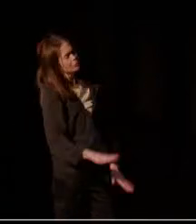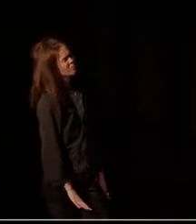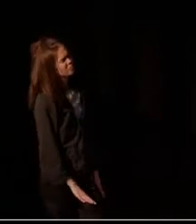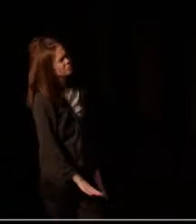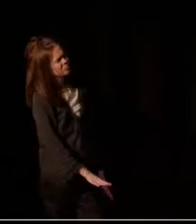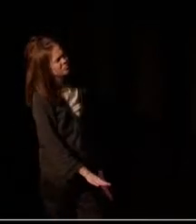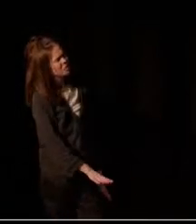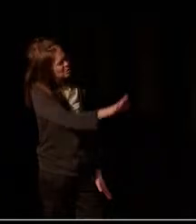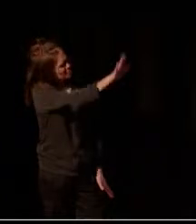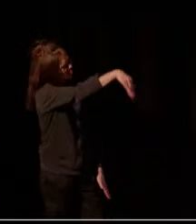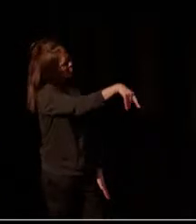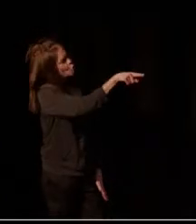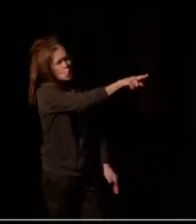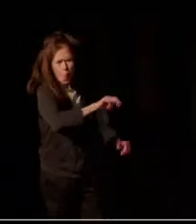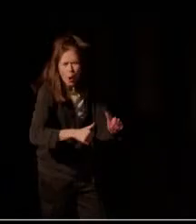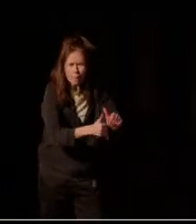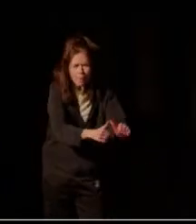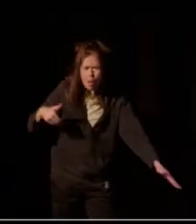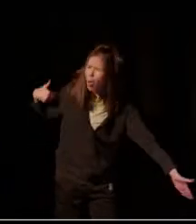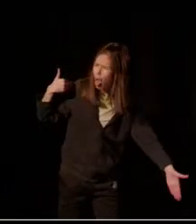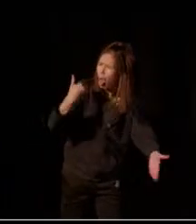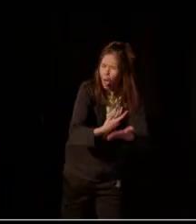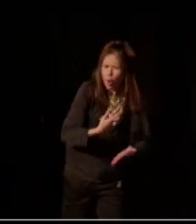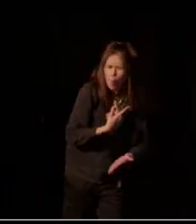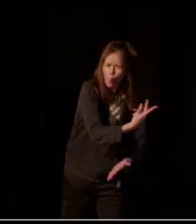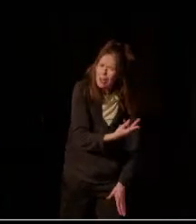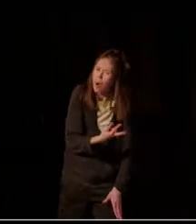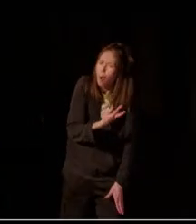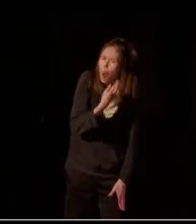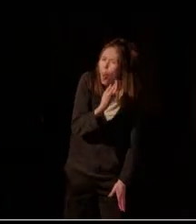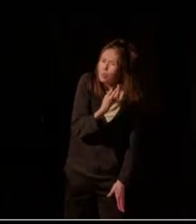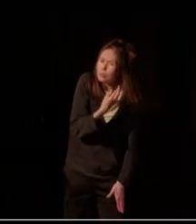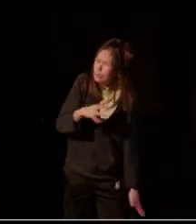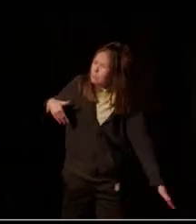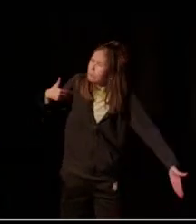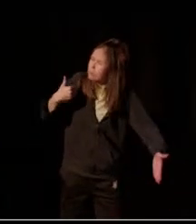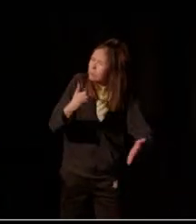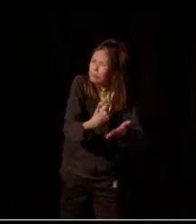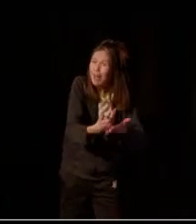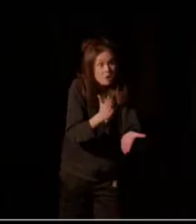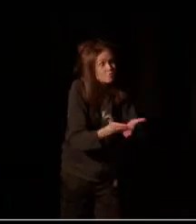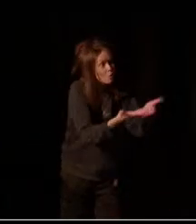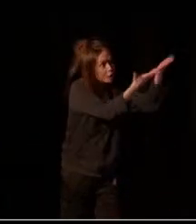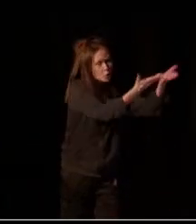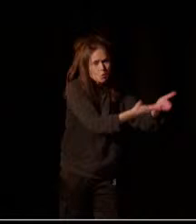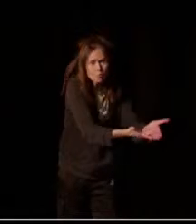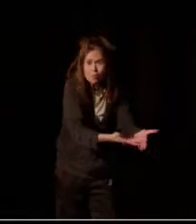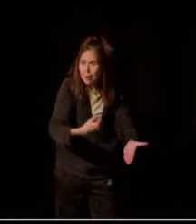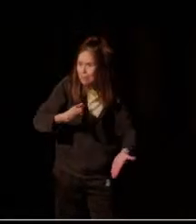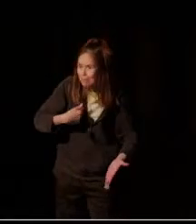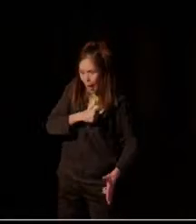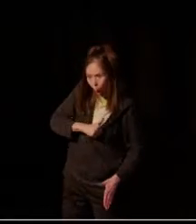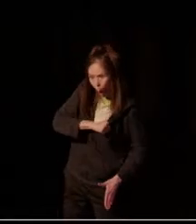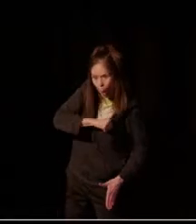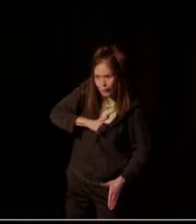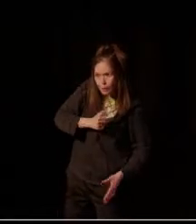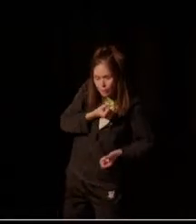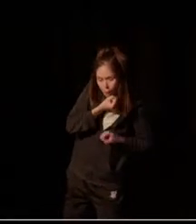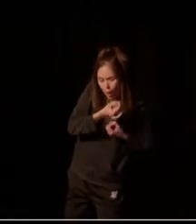Camilla, with all things dearest to my heart and confidences, wherein priest-like I've come forth from you a penitent,